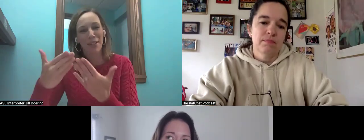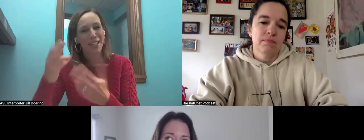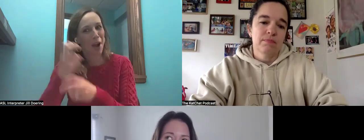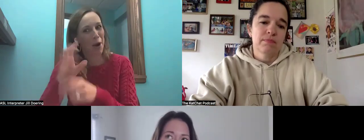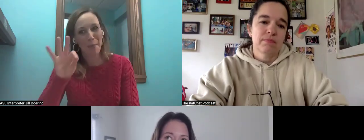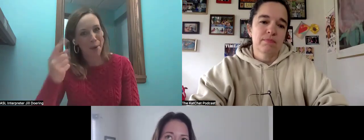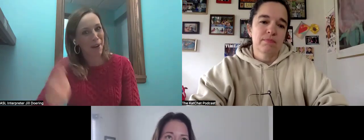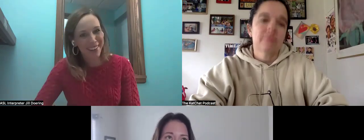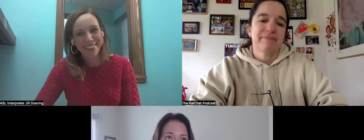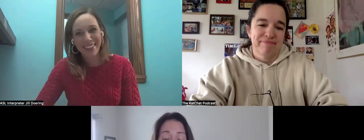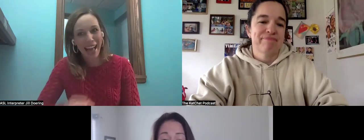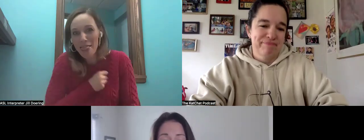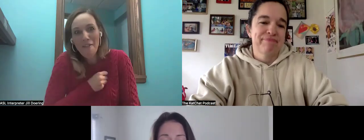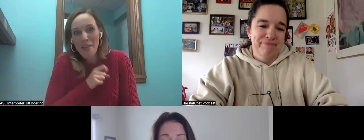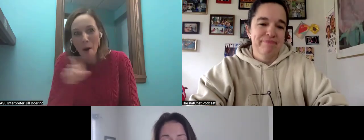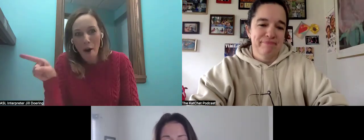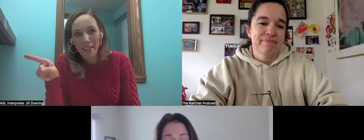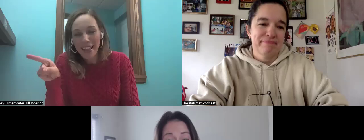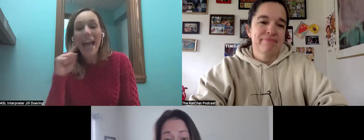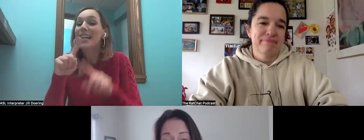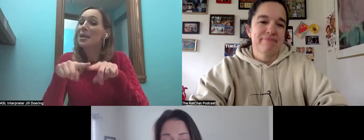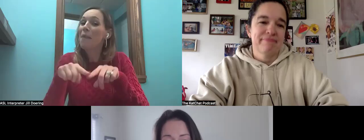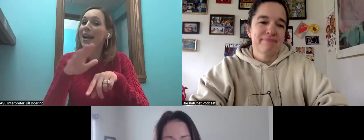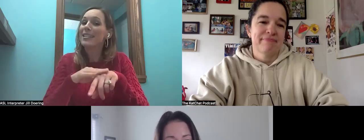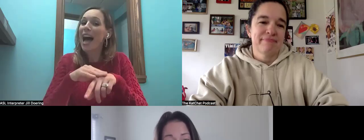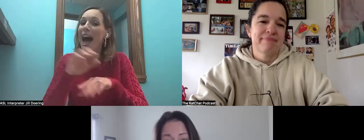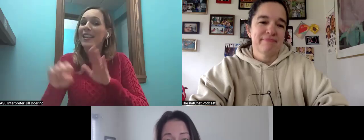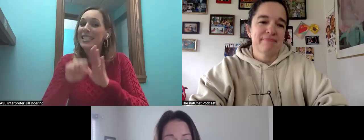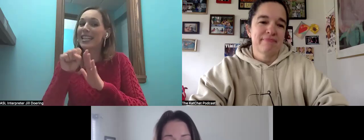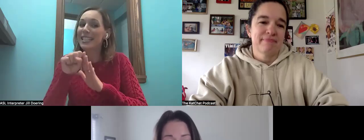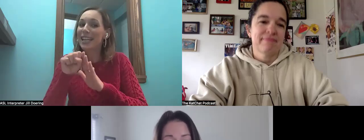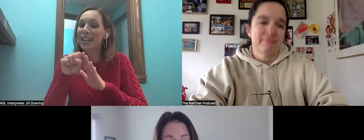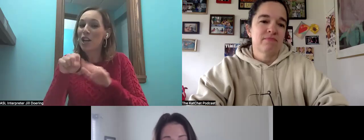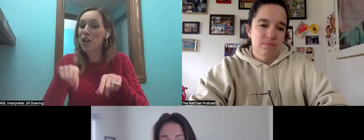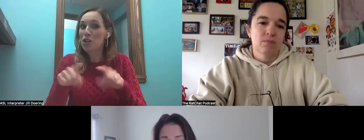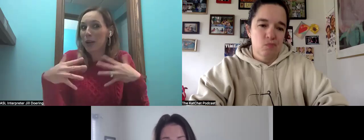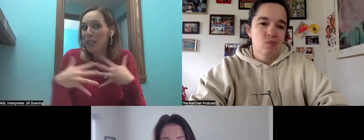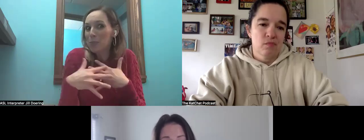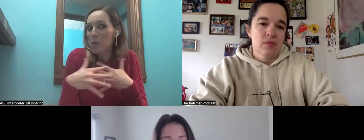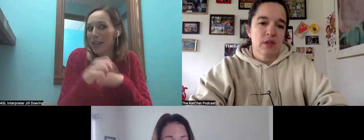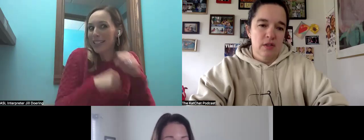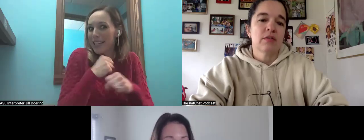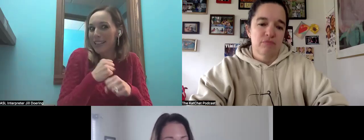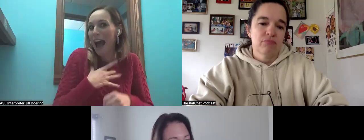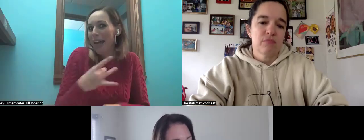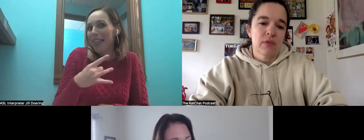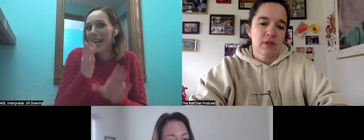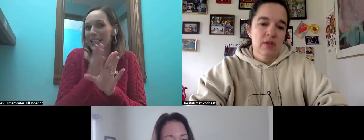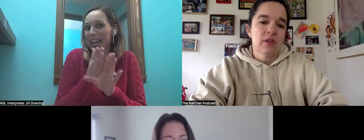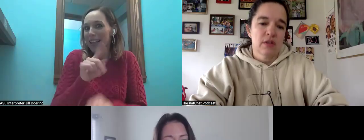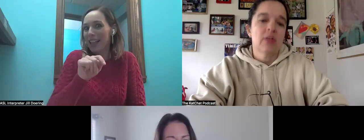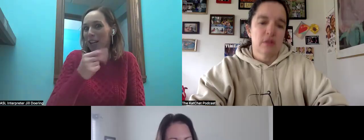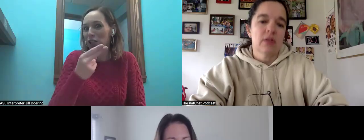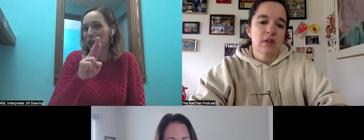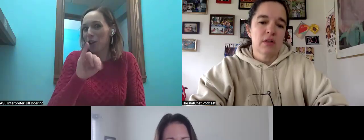depends on the season. So during spooky season, I love psychological thrillers. I think those are fun. Not horror,